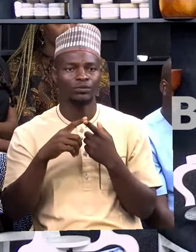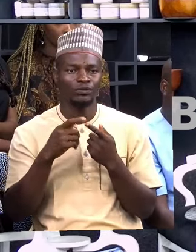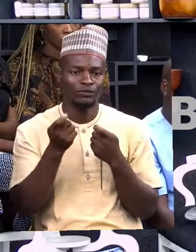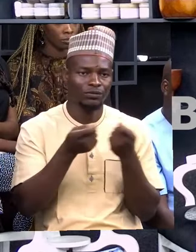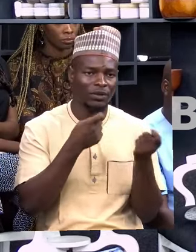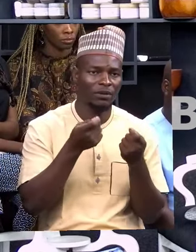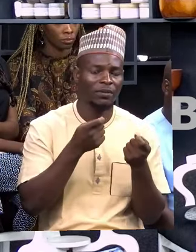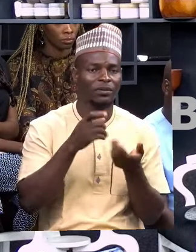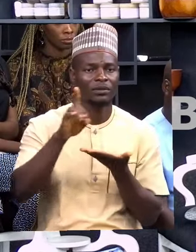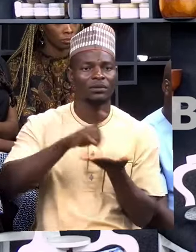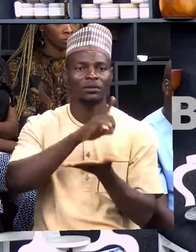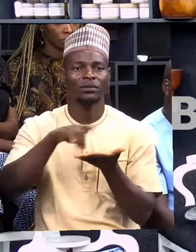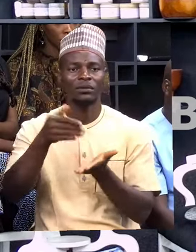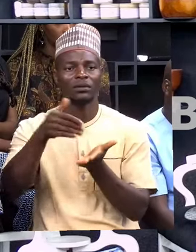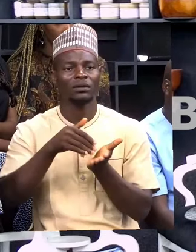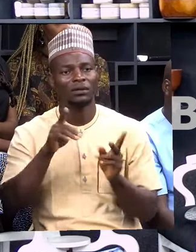with disabilities